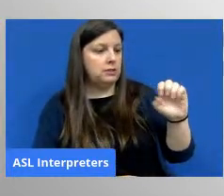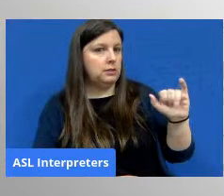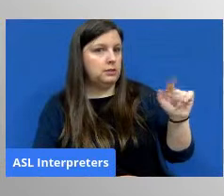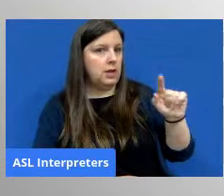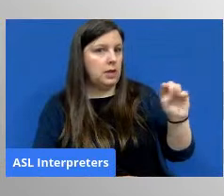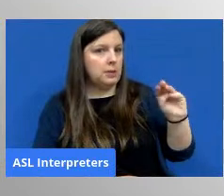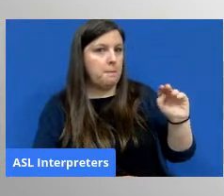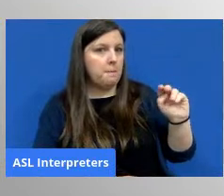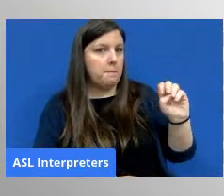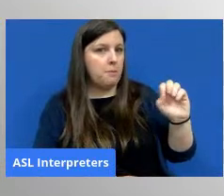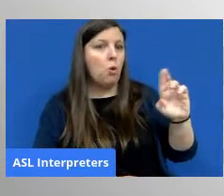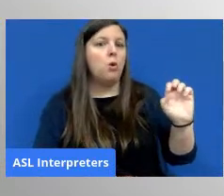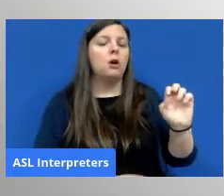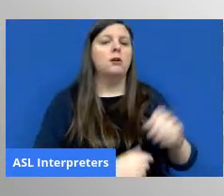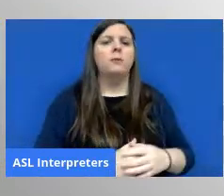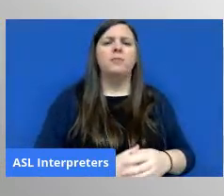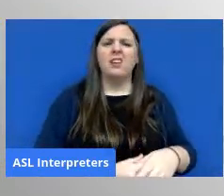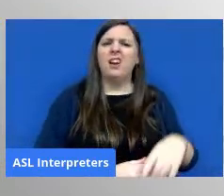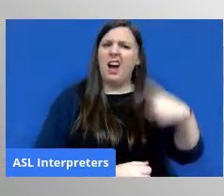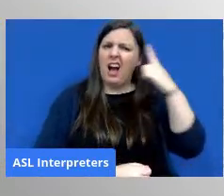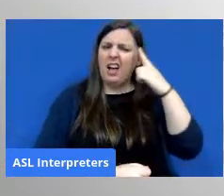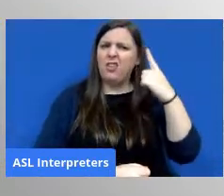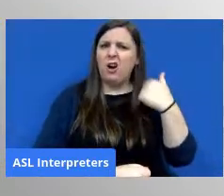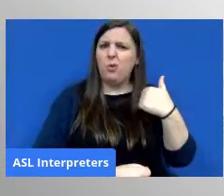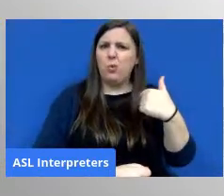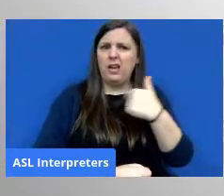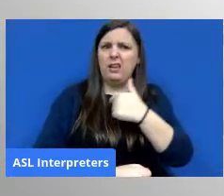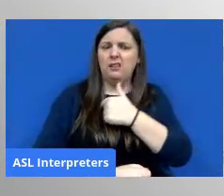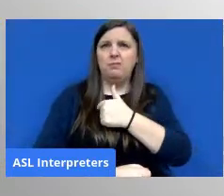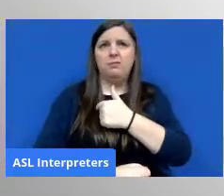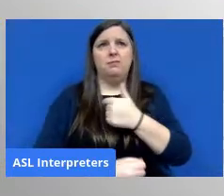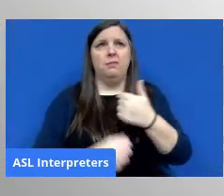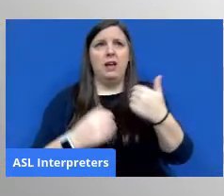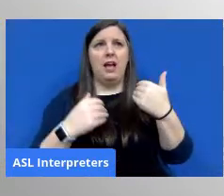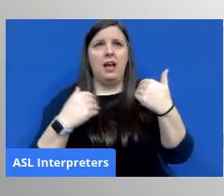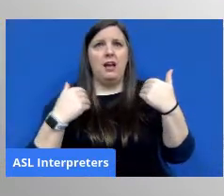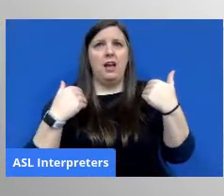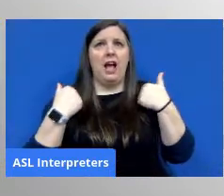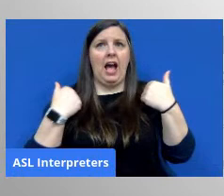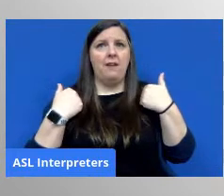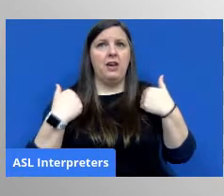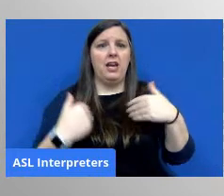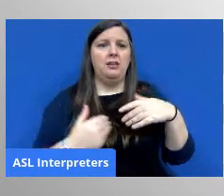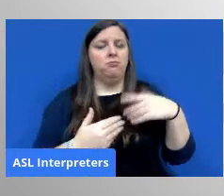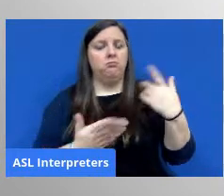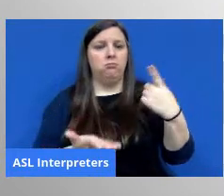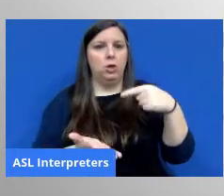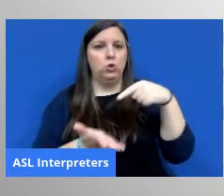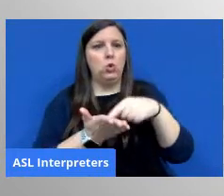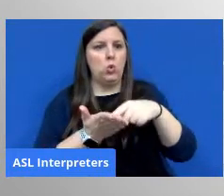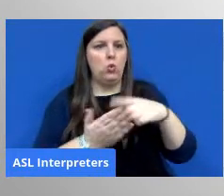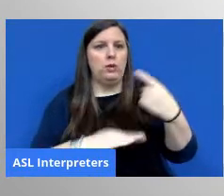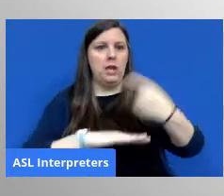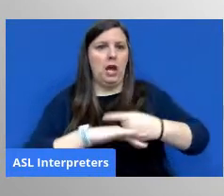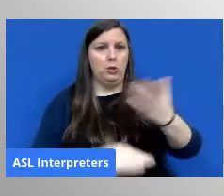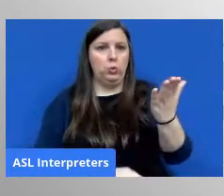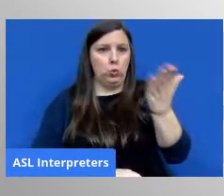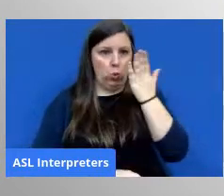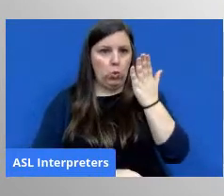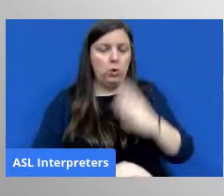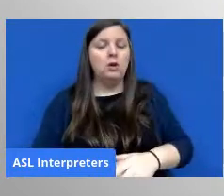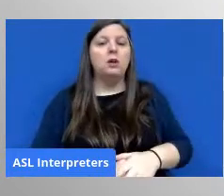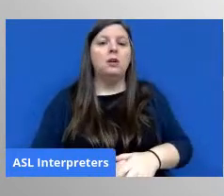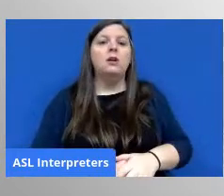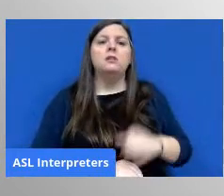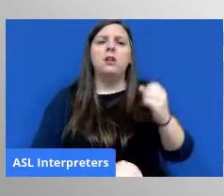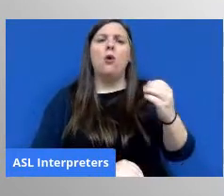I thought we were on a timeline to them. That's correct, Dr. Thomas. That's correct. So it is usually submitted. So I think